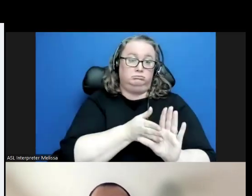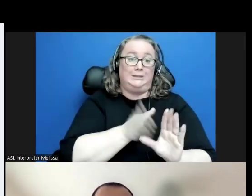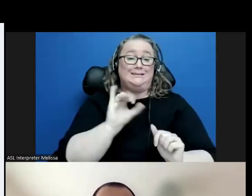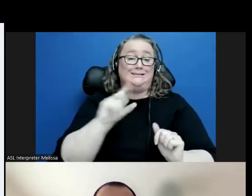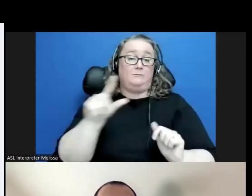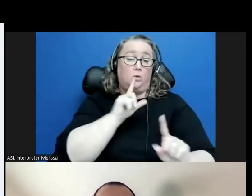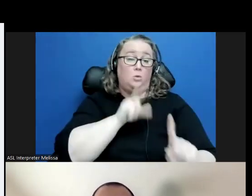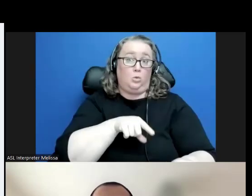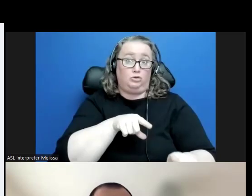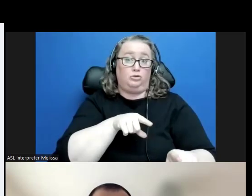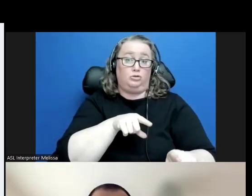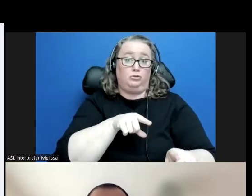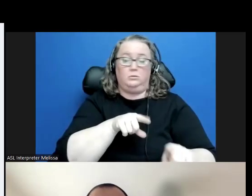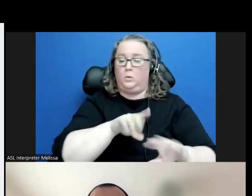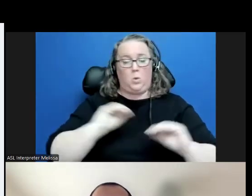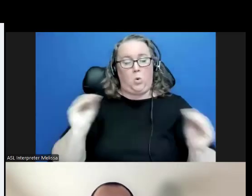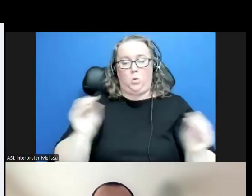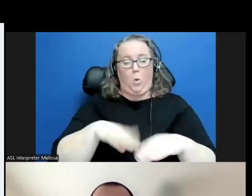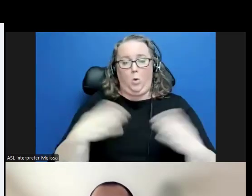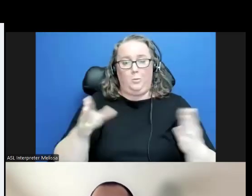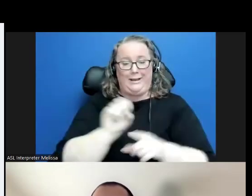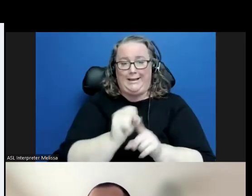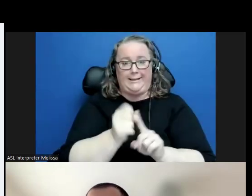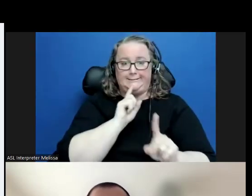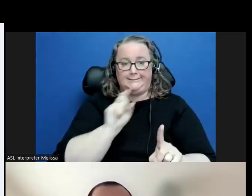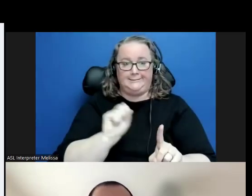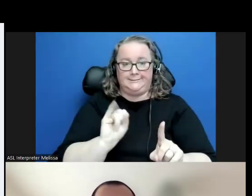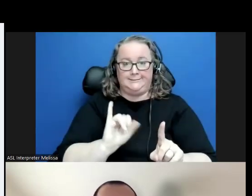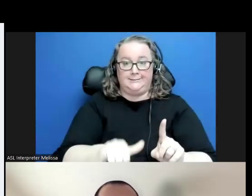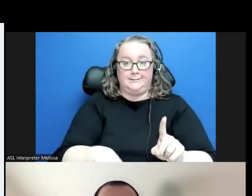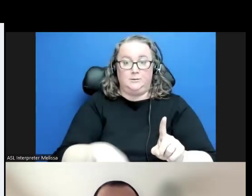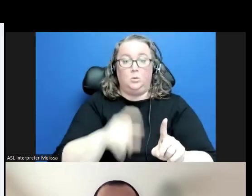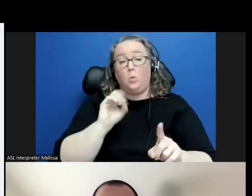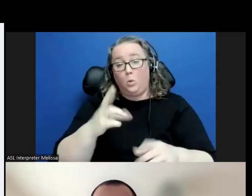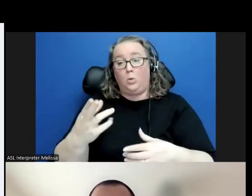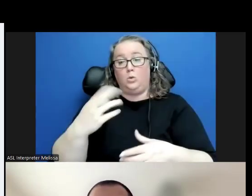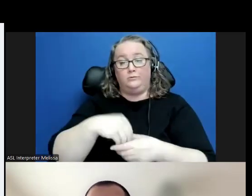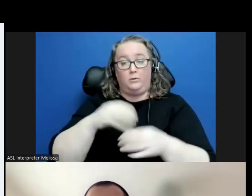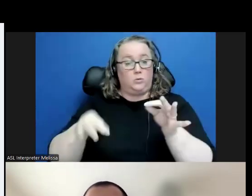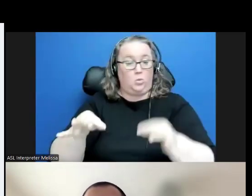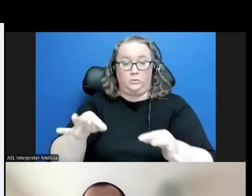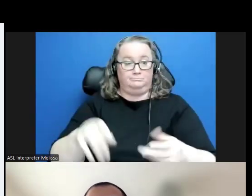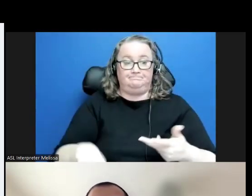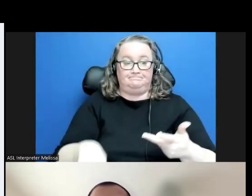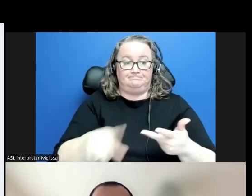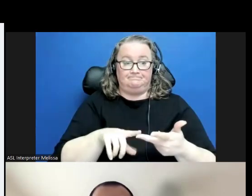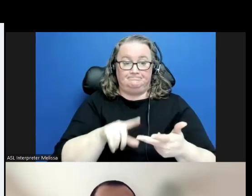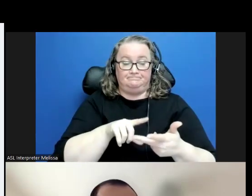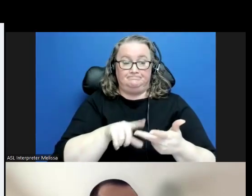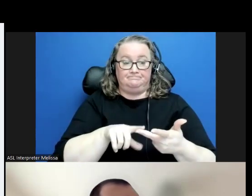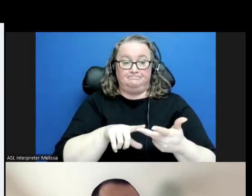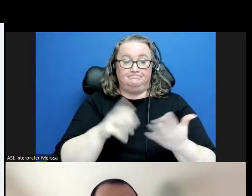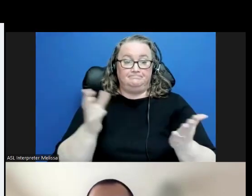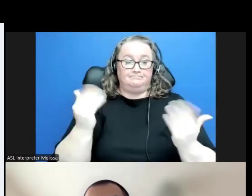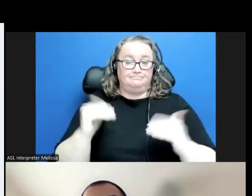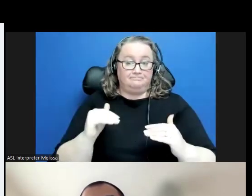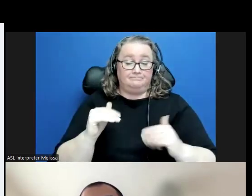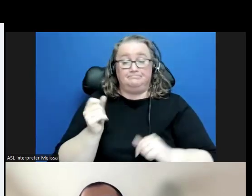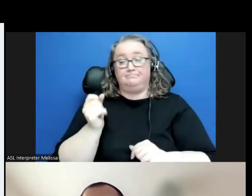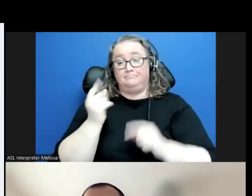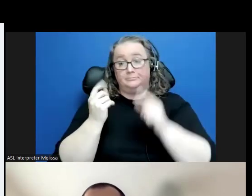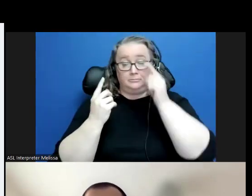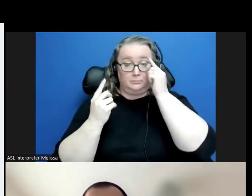with no open case or justice involvement at the time. And it's very important to